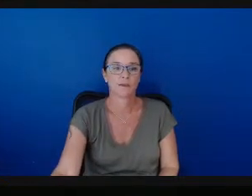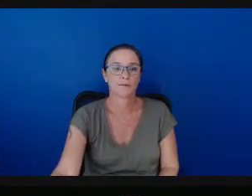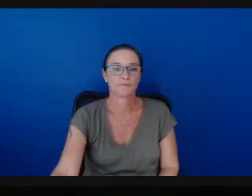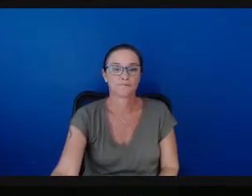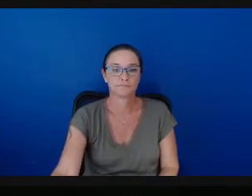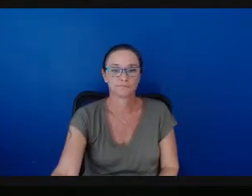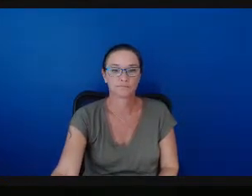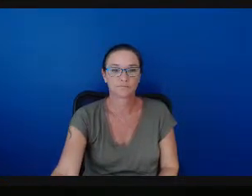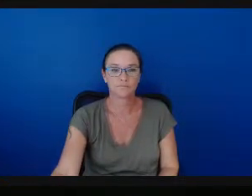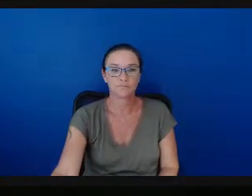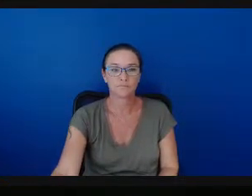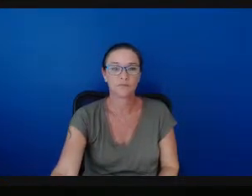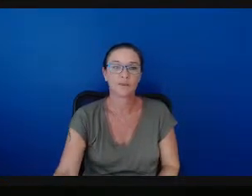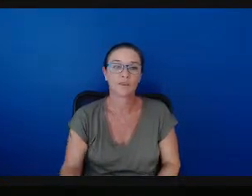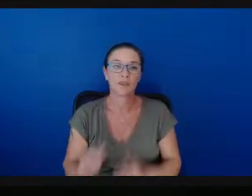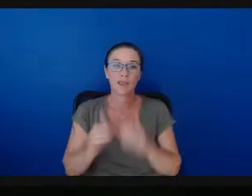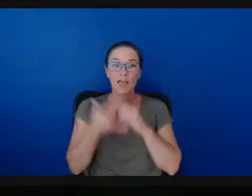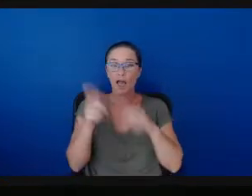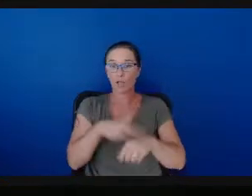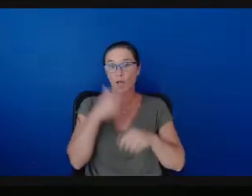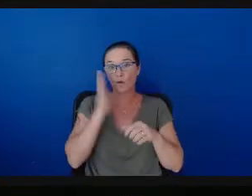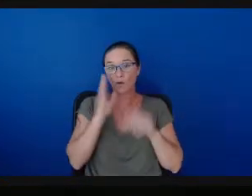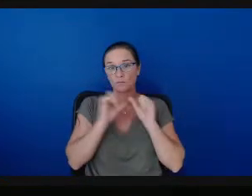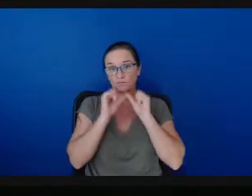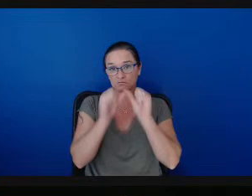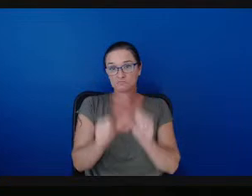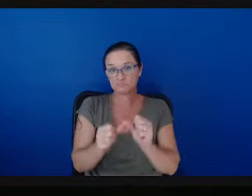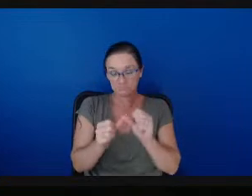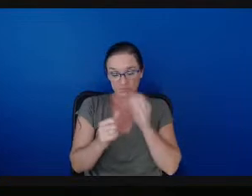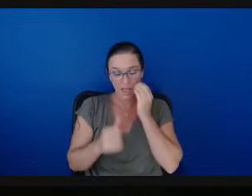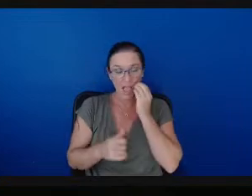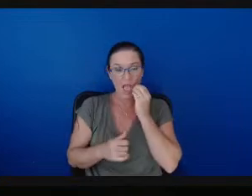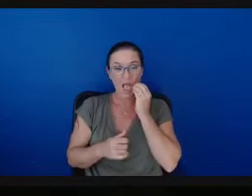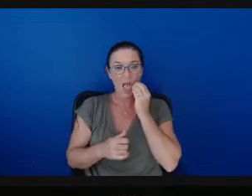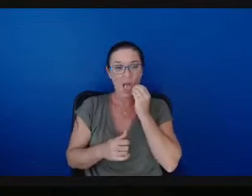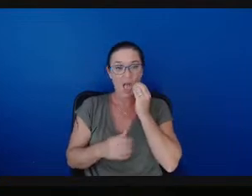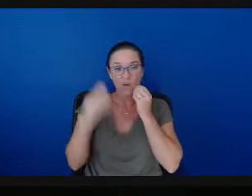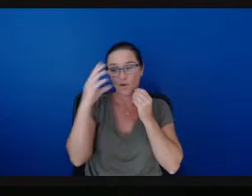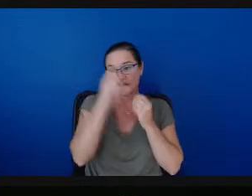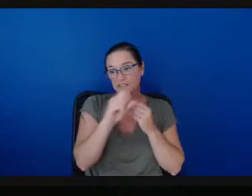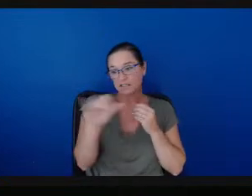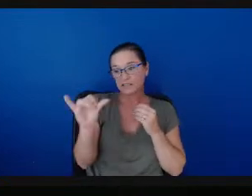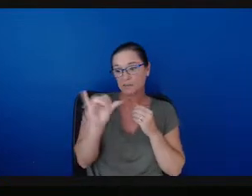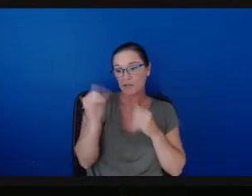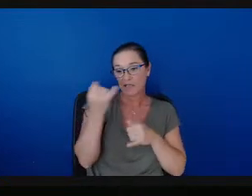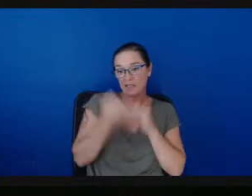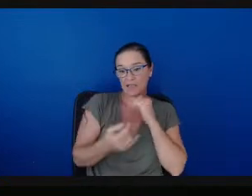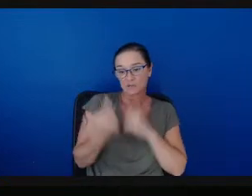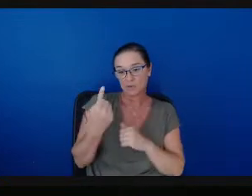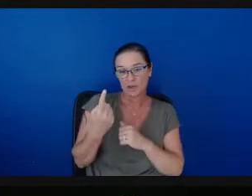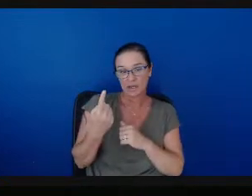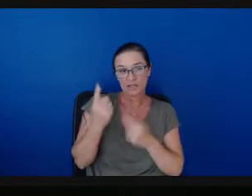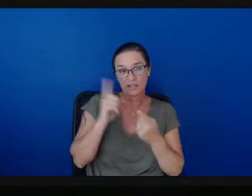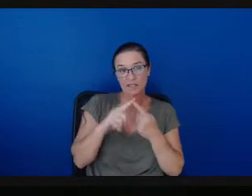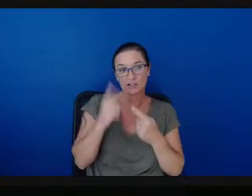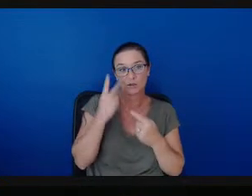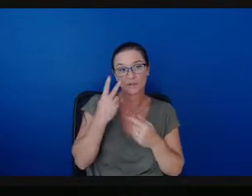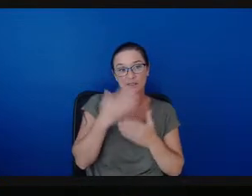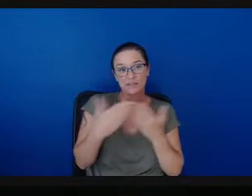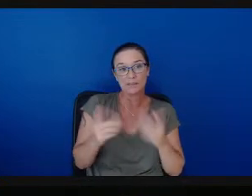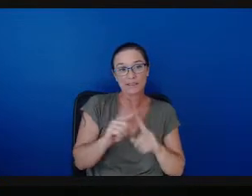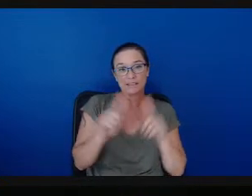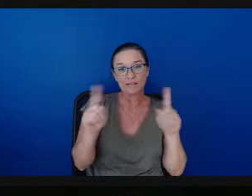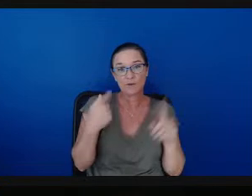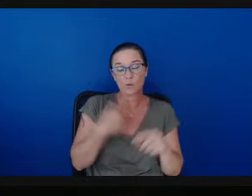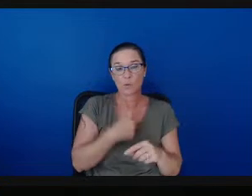last? Okay, well, no one knows, but we're guessing similar to the last one. Until we see something different, we're assuming